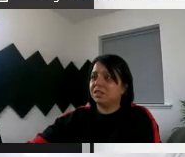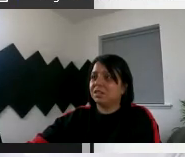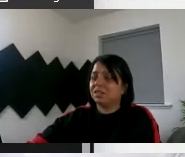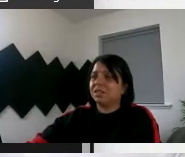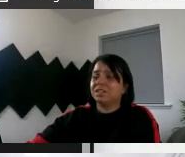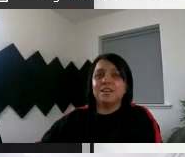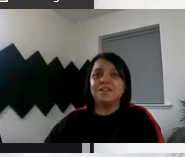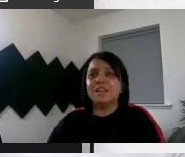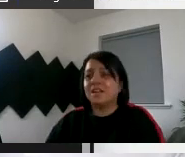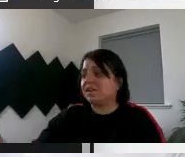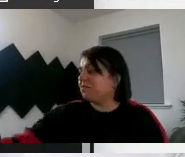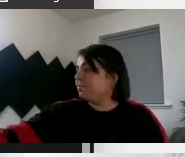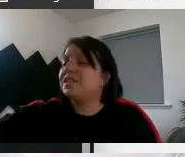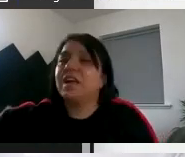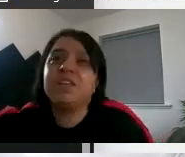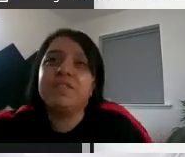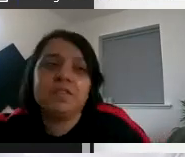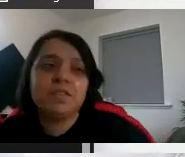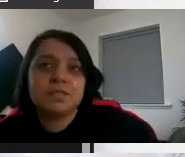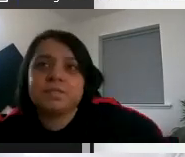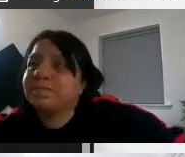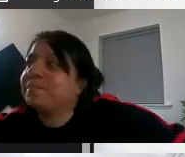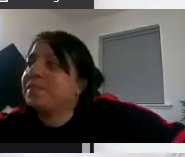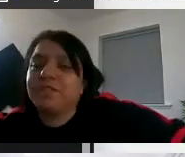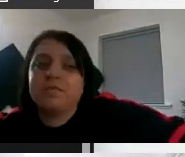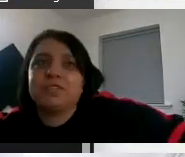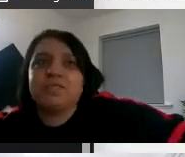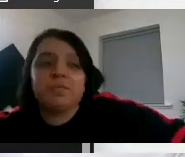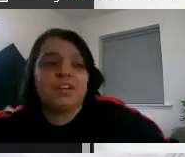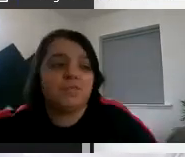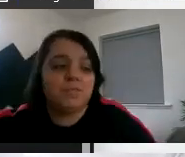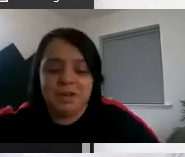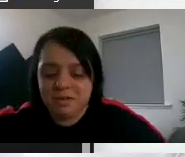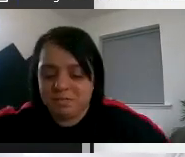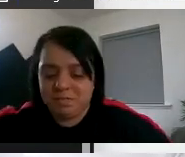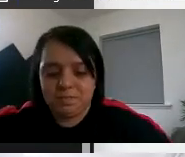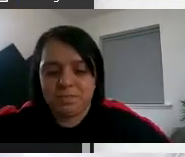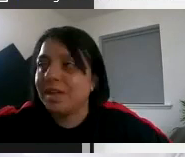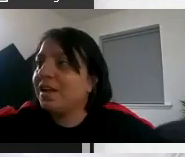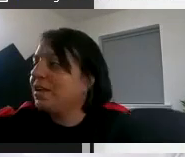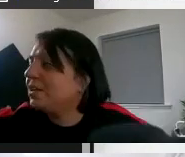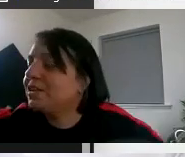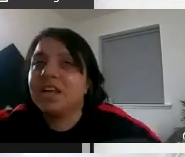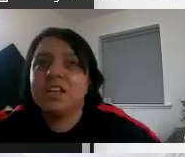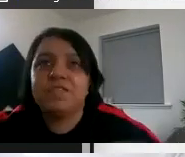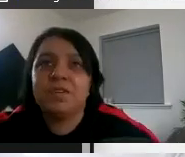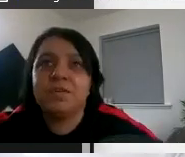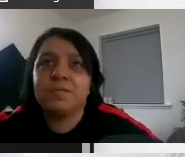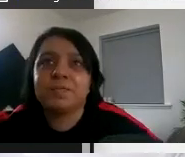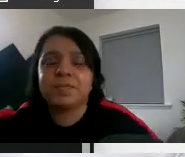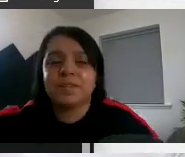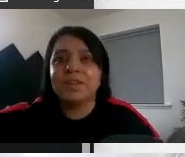rude. Did any of you, sorry, let me just move the mic back. Any of